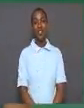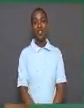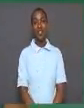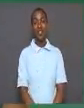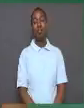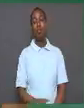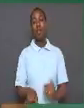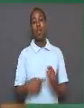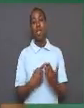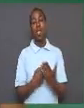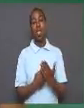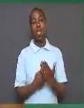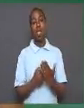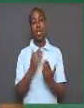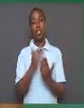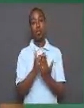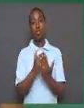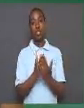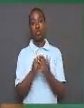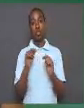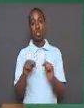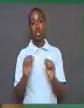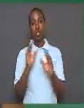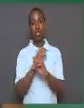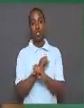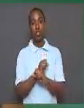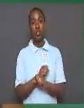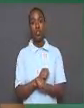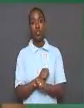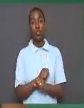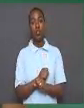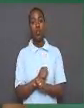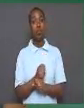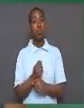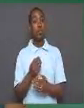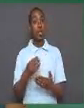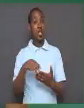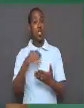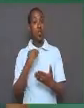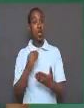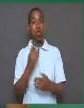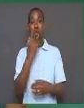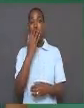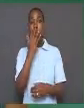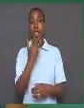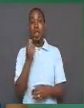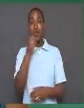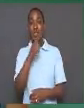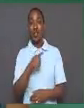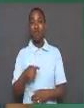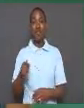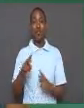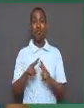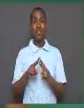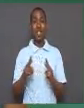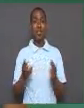That concludes our lesson for today. We learned that blood circulation is vital